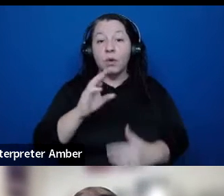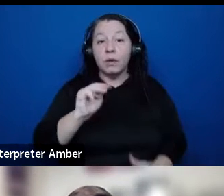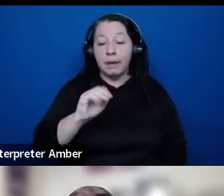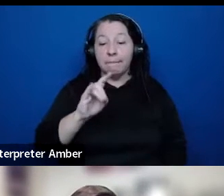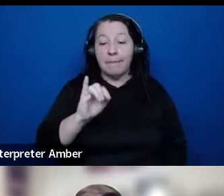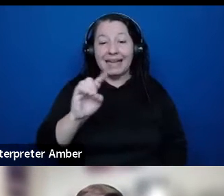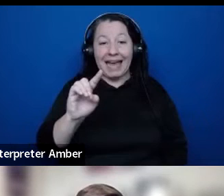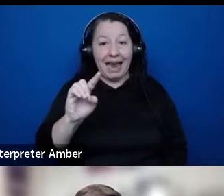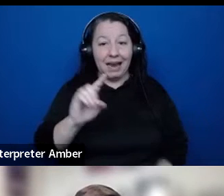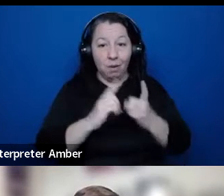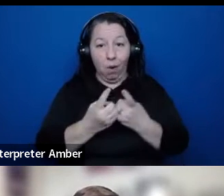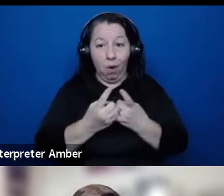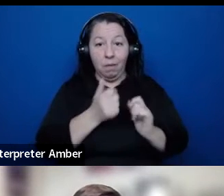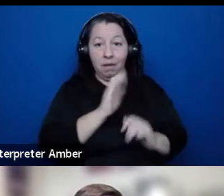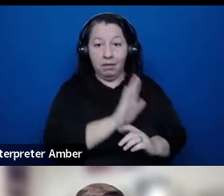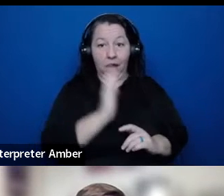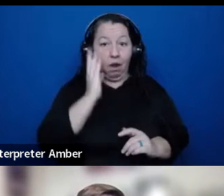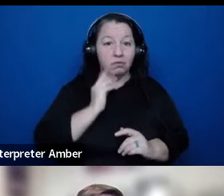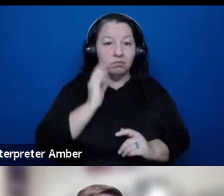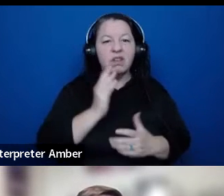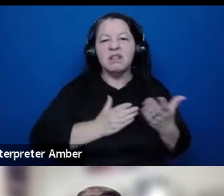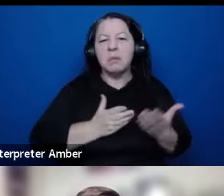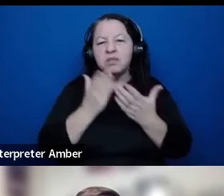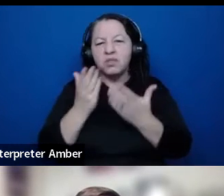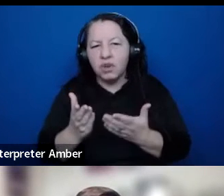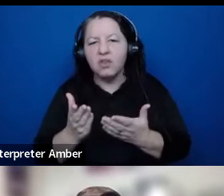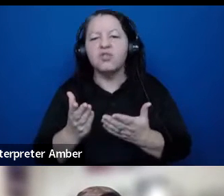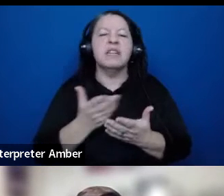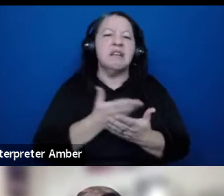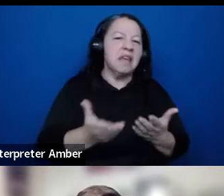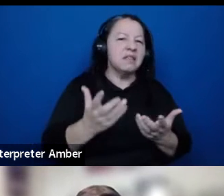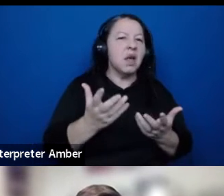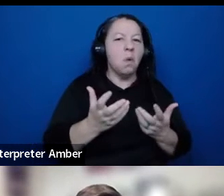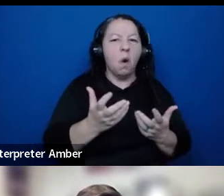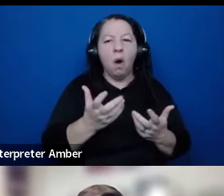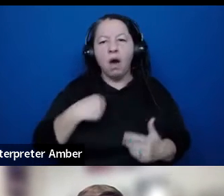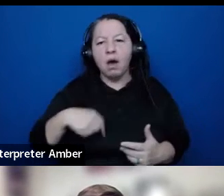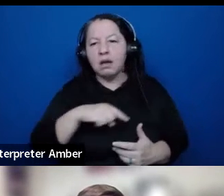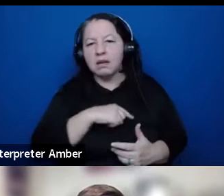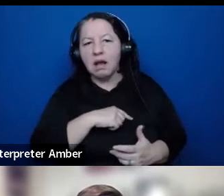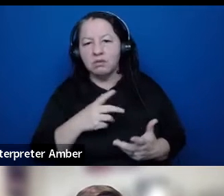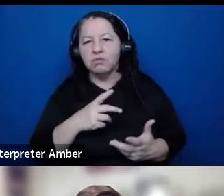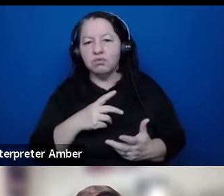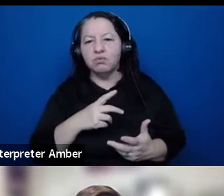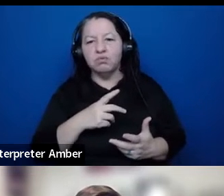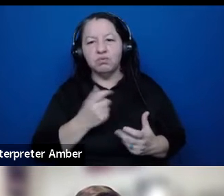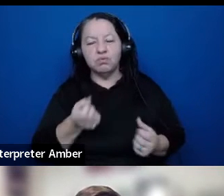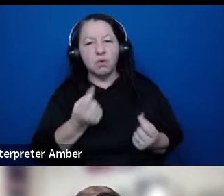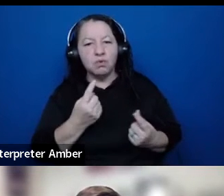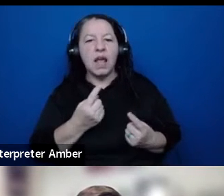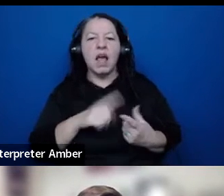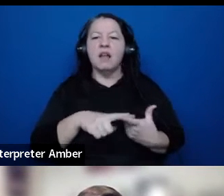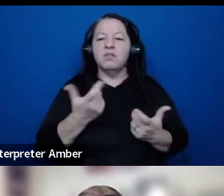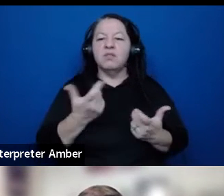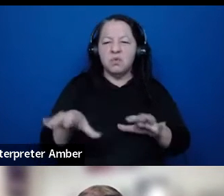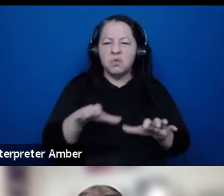the suggestions and recommendations that they're going to be doing, hopefully doing, to help improve the home and community-based services for folks,